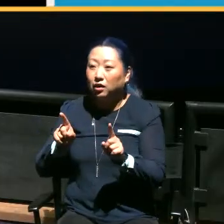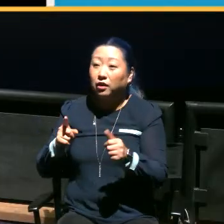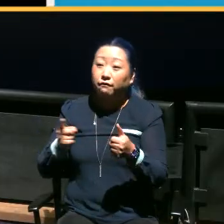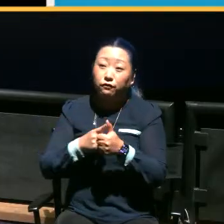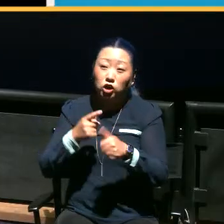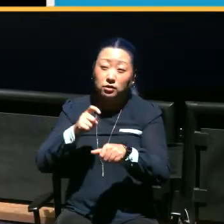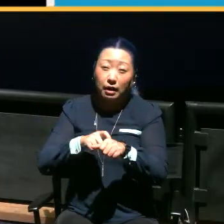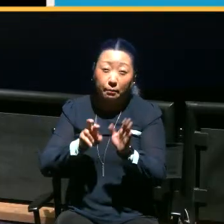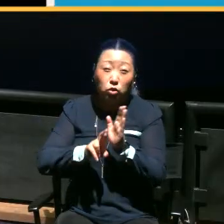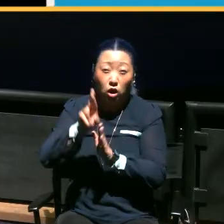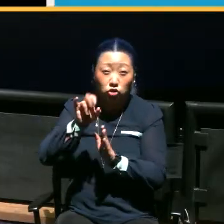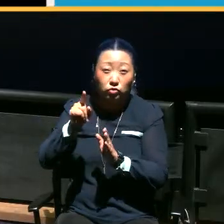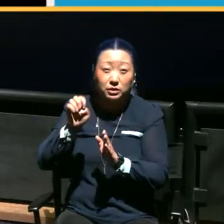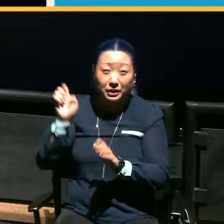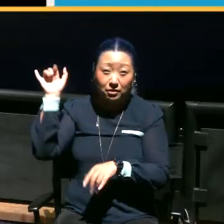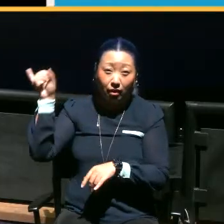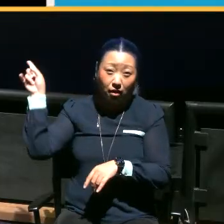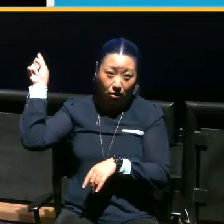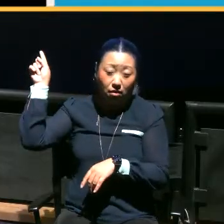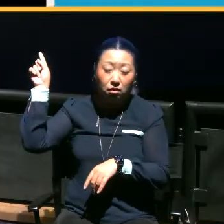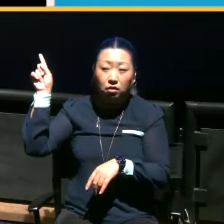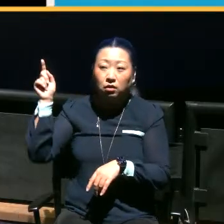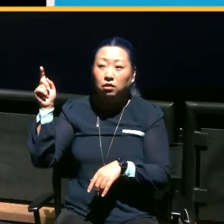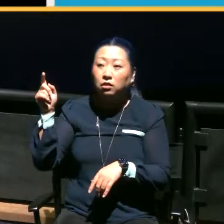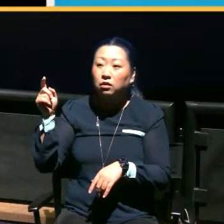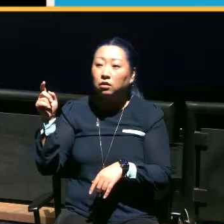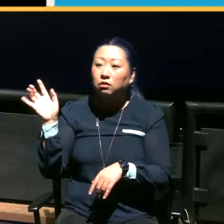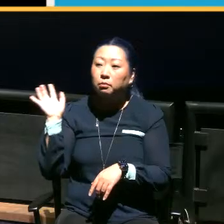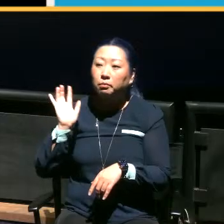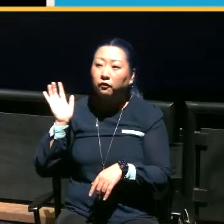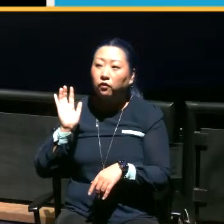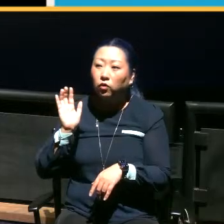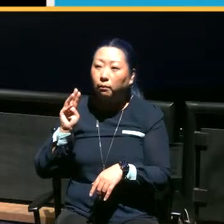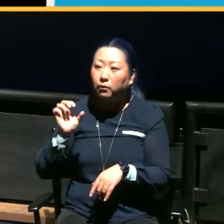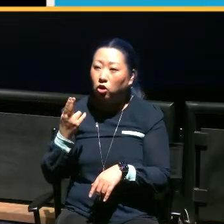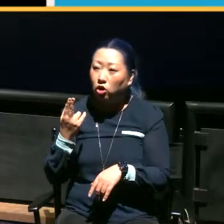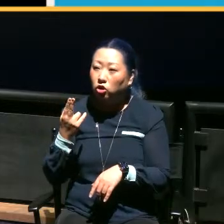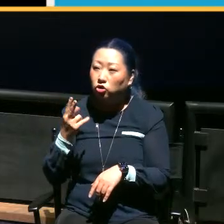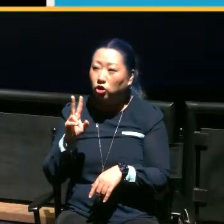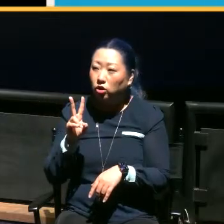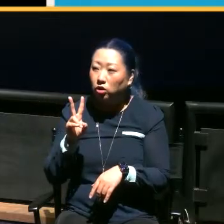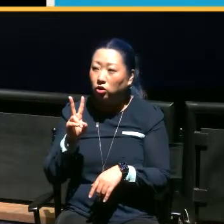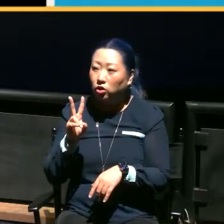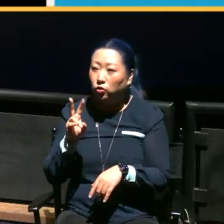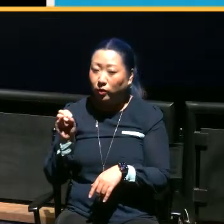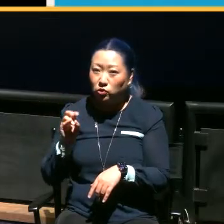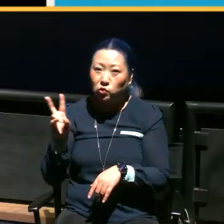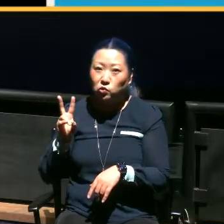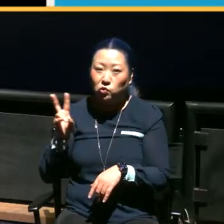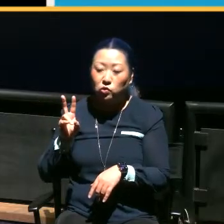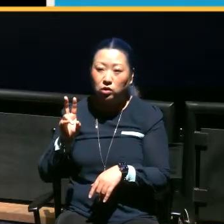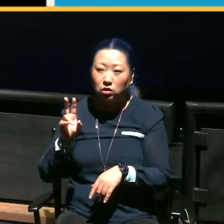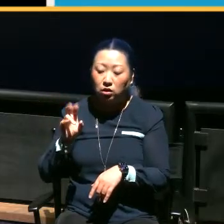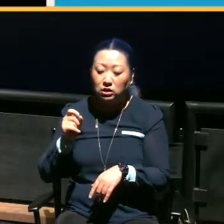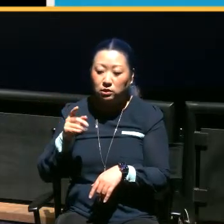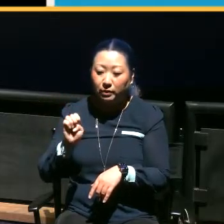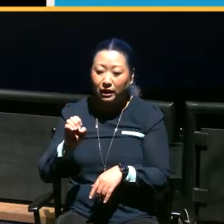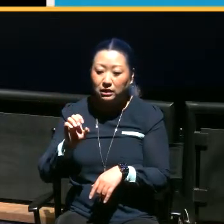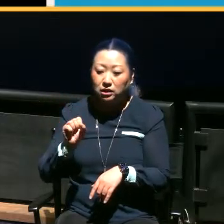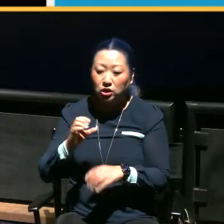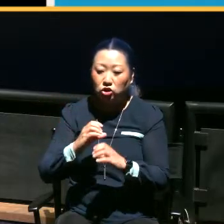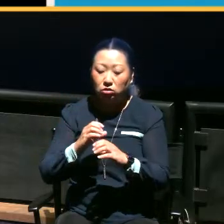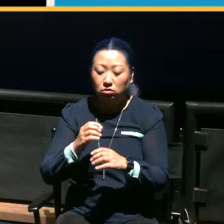launch into space. This was back in March of 2002. It was on Space Shuttle